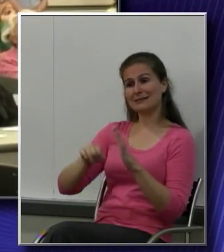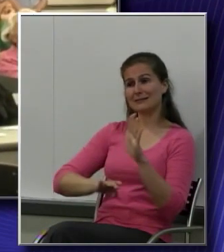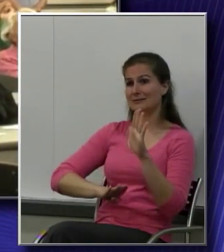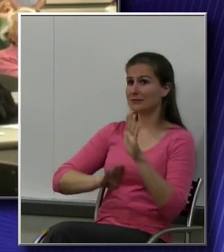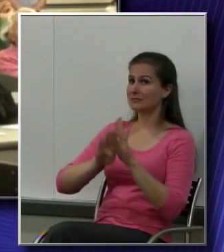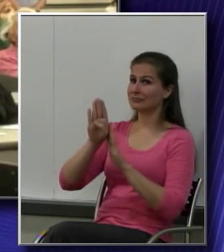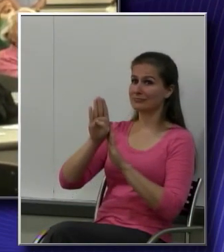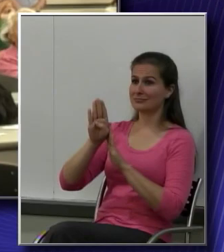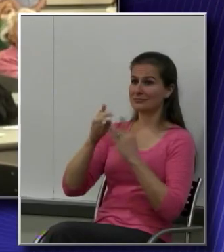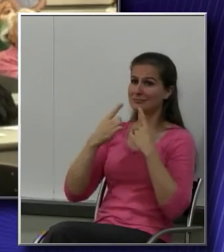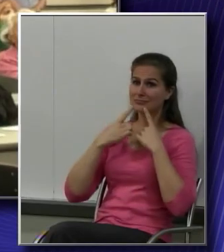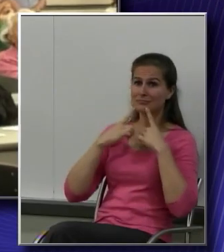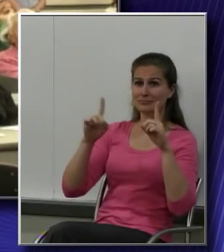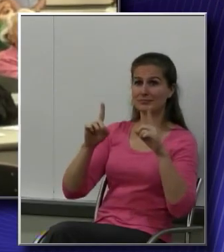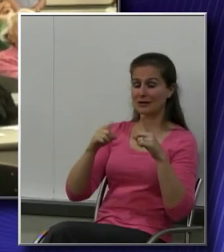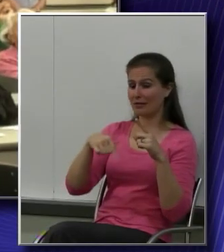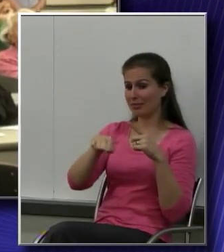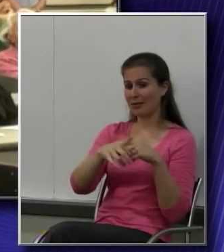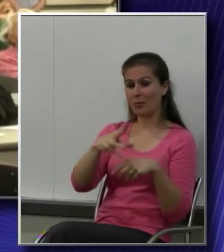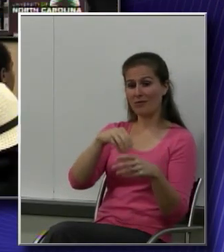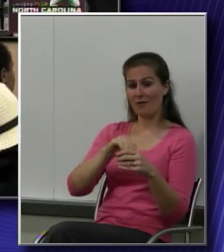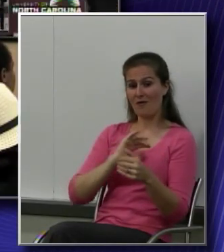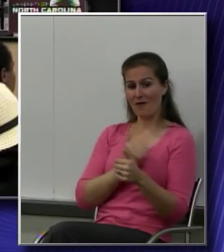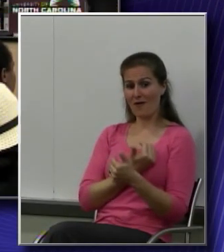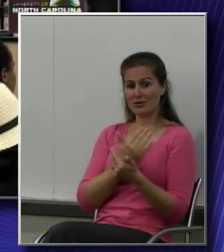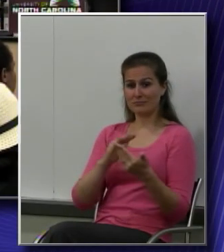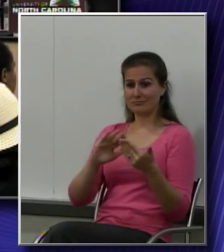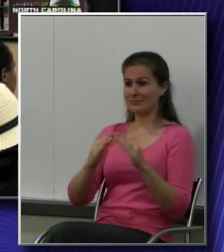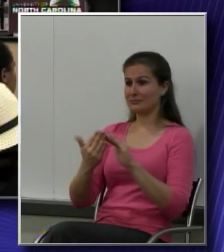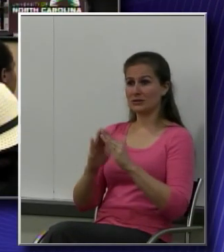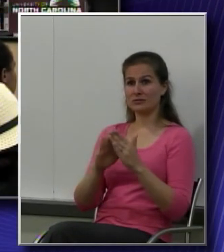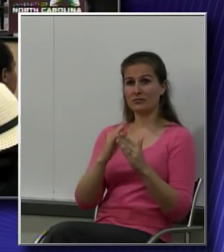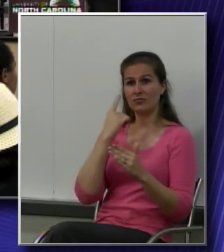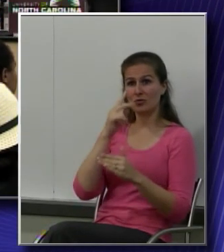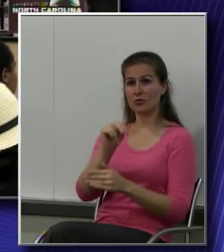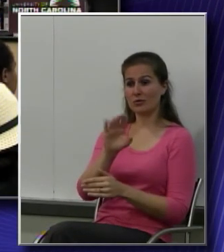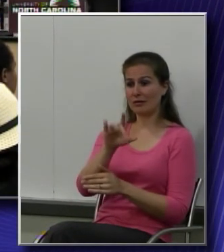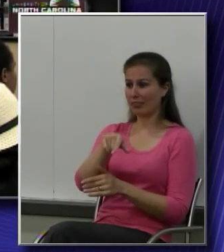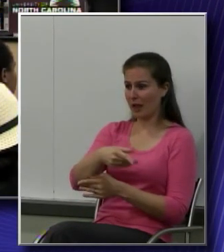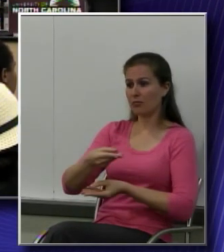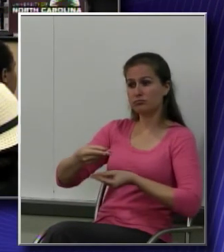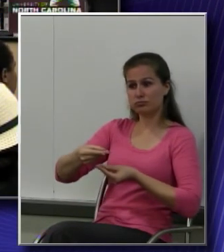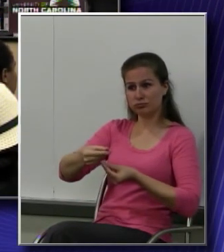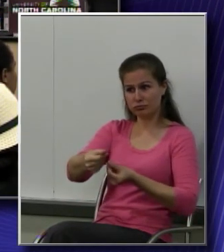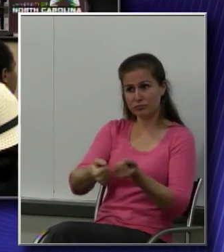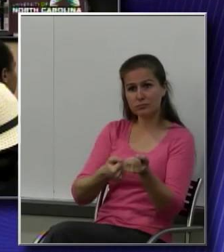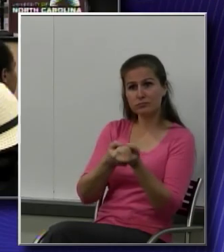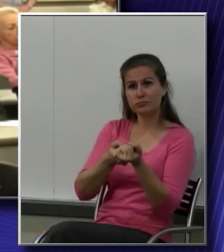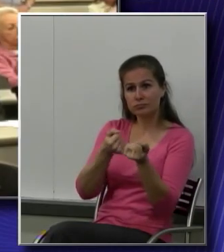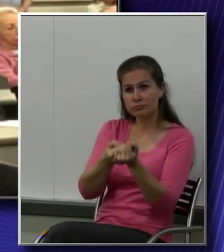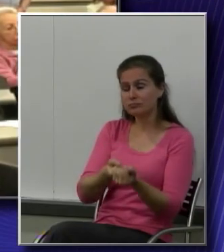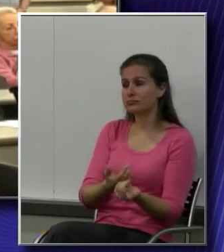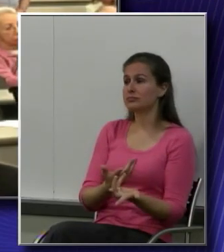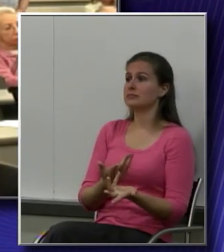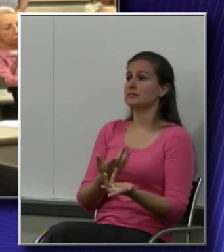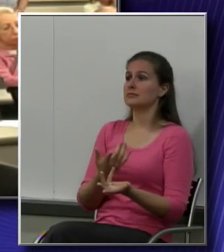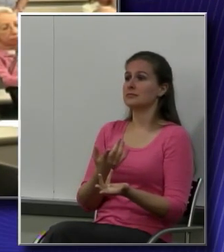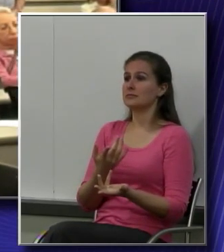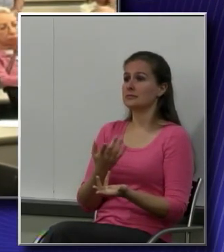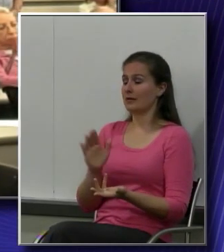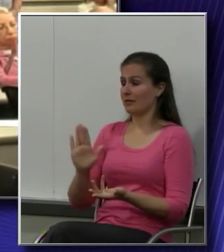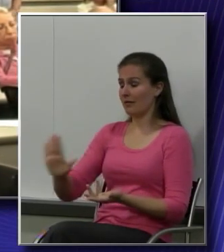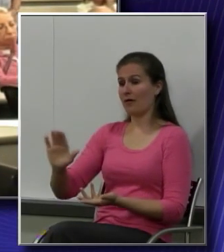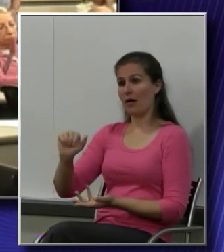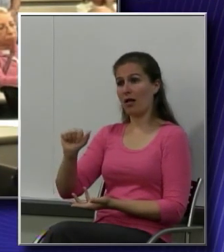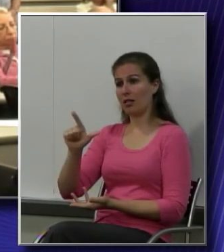are part of our citizens of North Carolina. They contribute much. Their alumni has